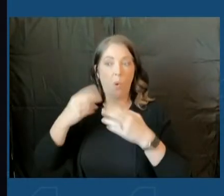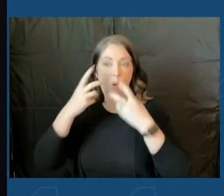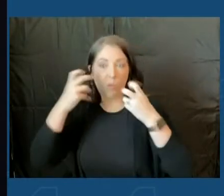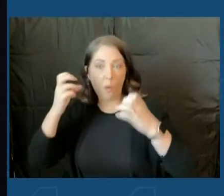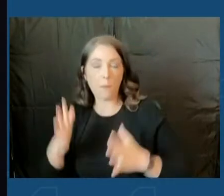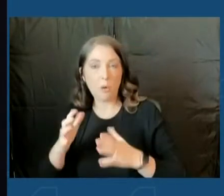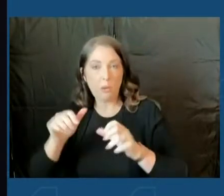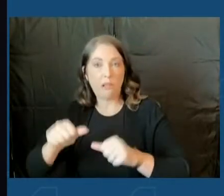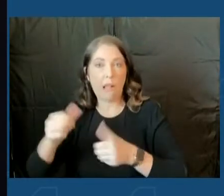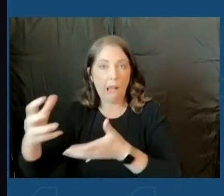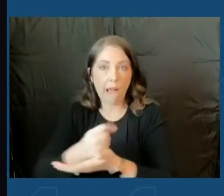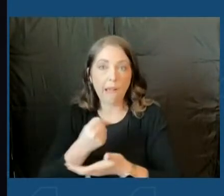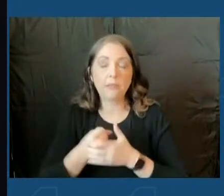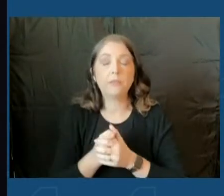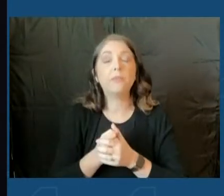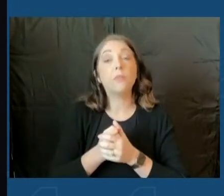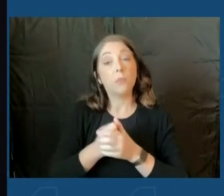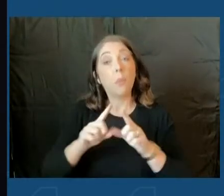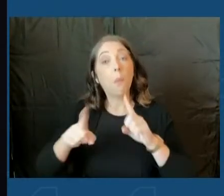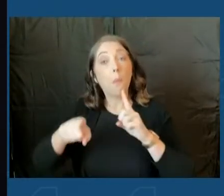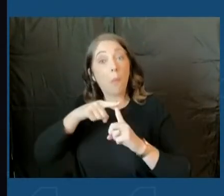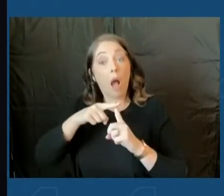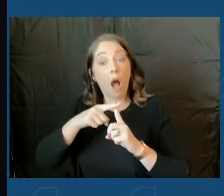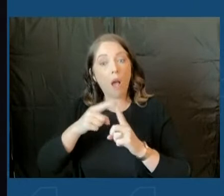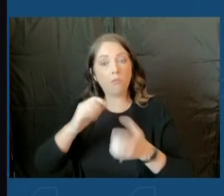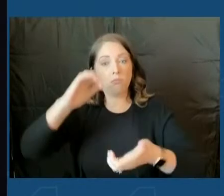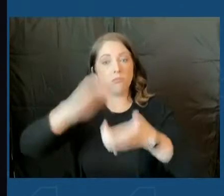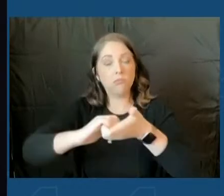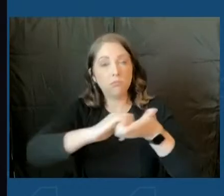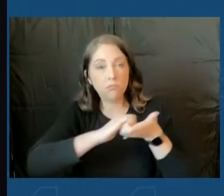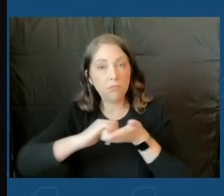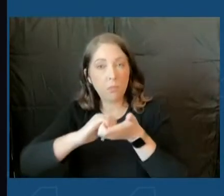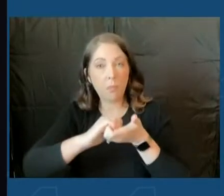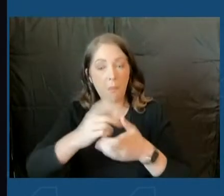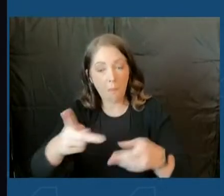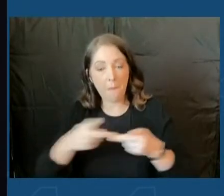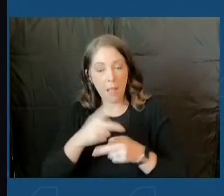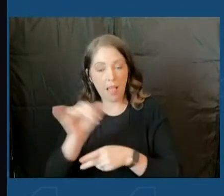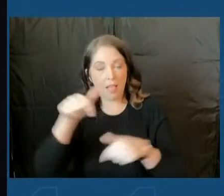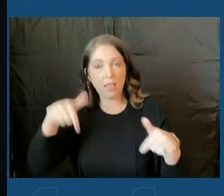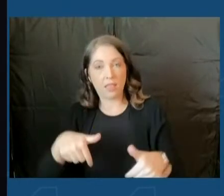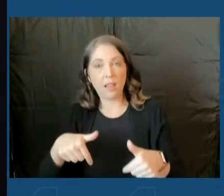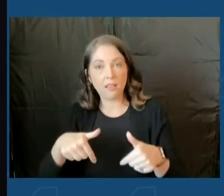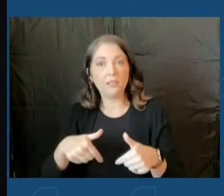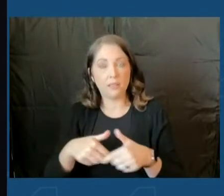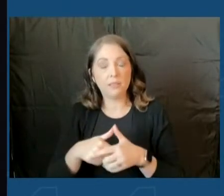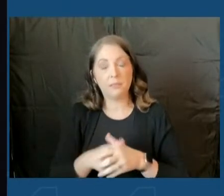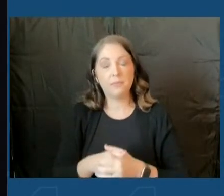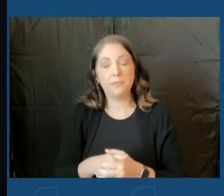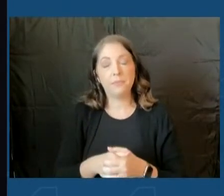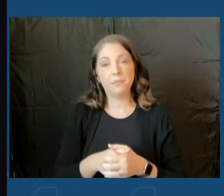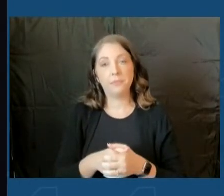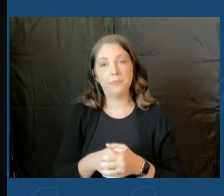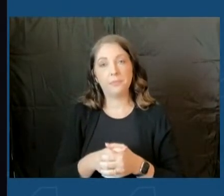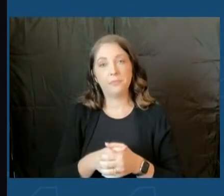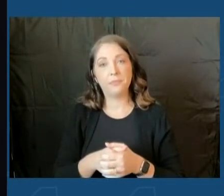places like this to ferret out the root causes of why people do turn to crime. And while we're doing all of